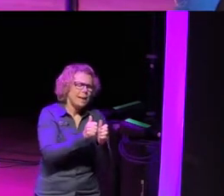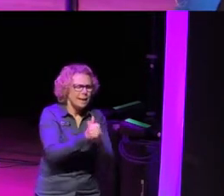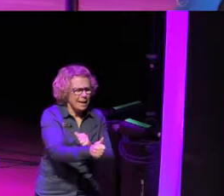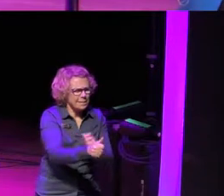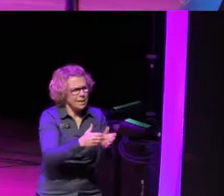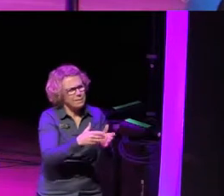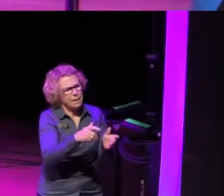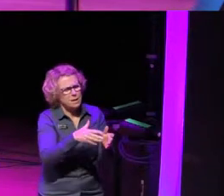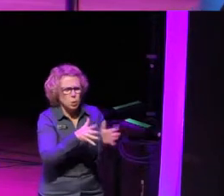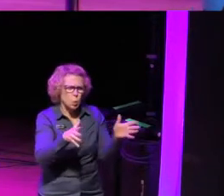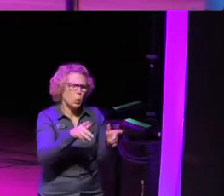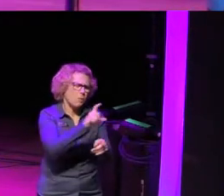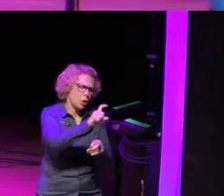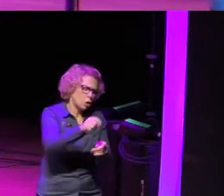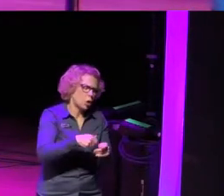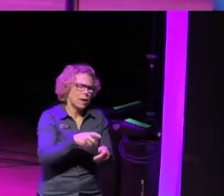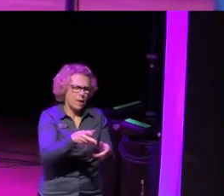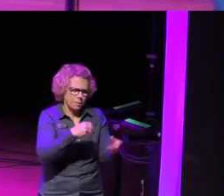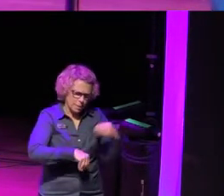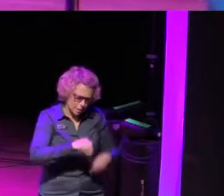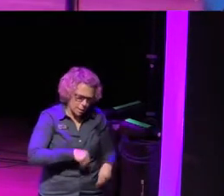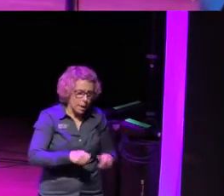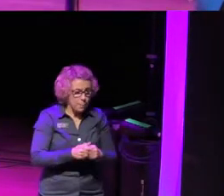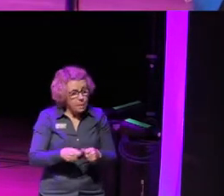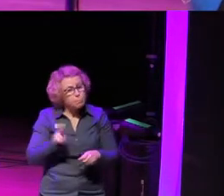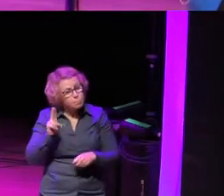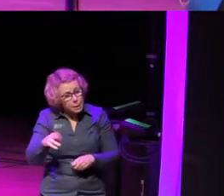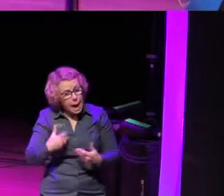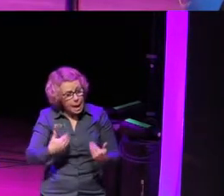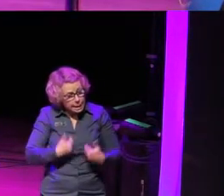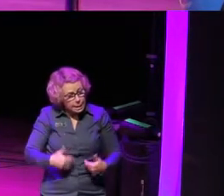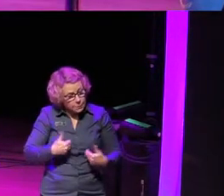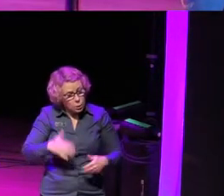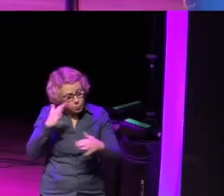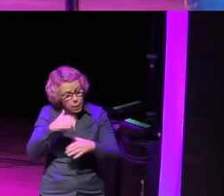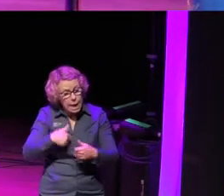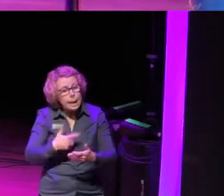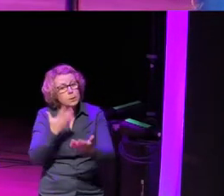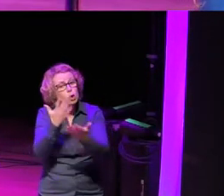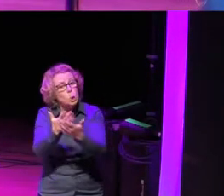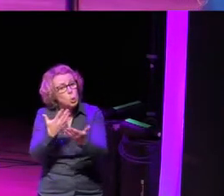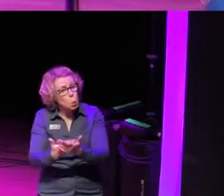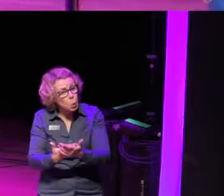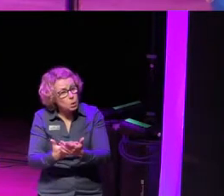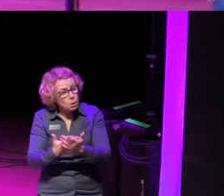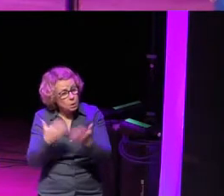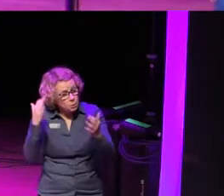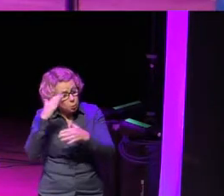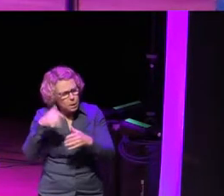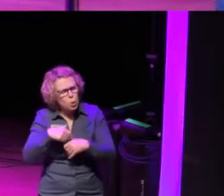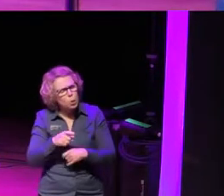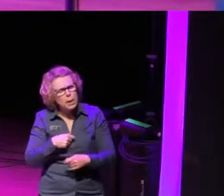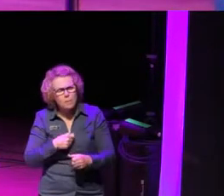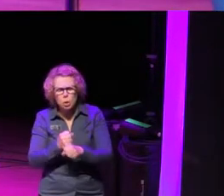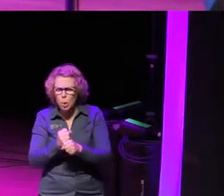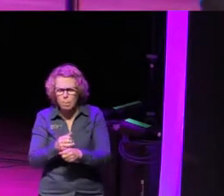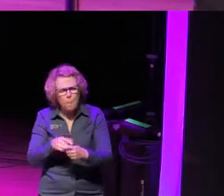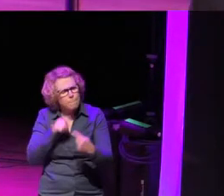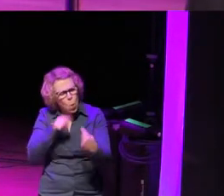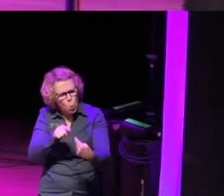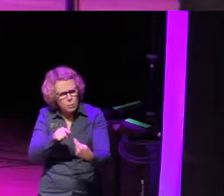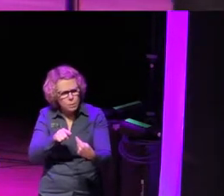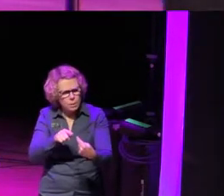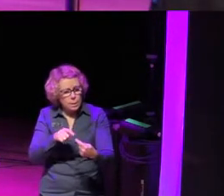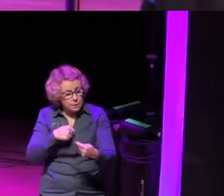he was corrupt. But is it really an individual problem rather than a structural one? And how can we work against this? How should we look at this? Is it a